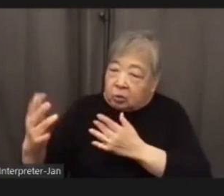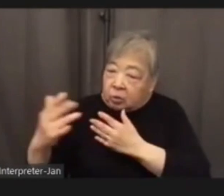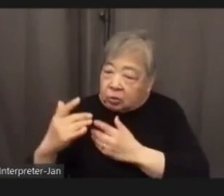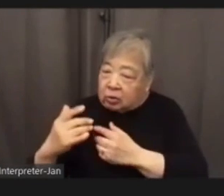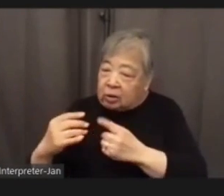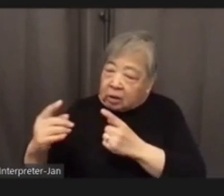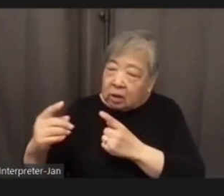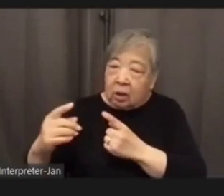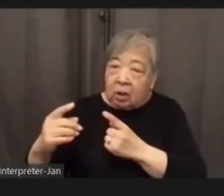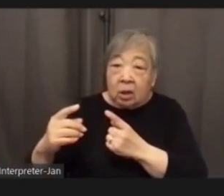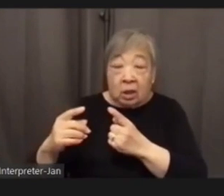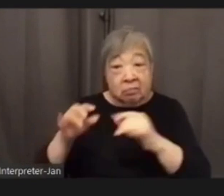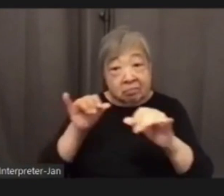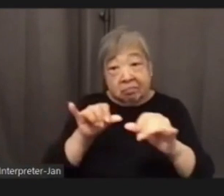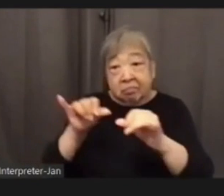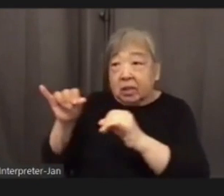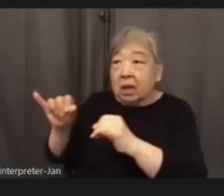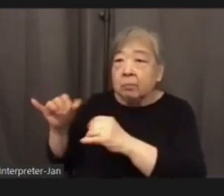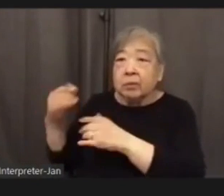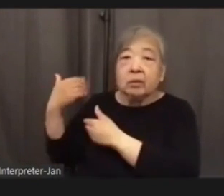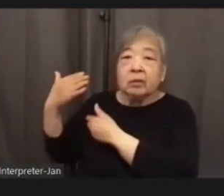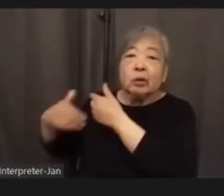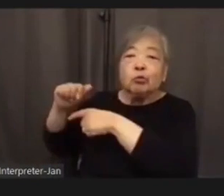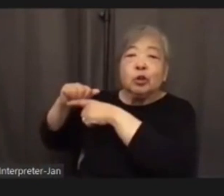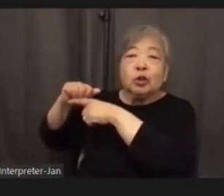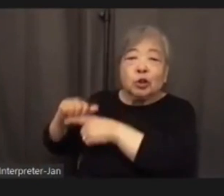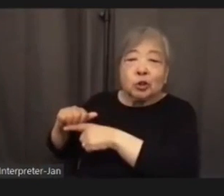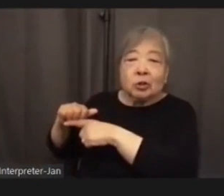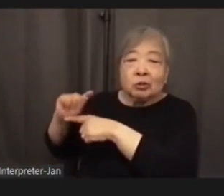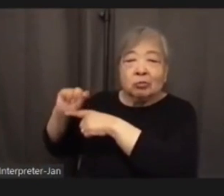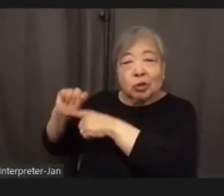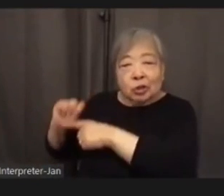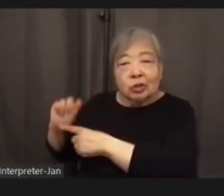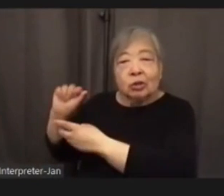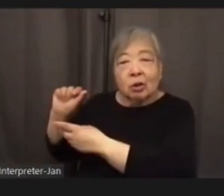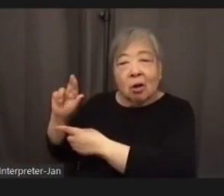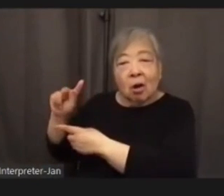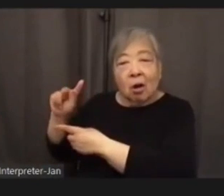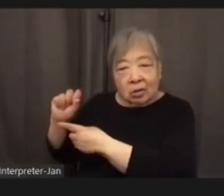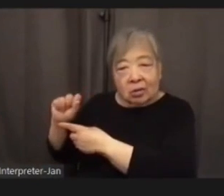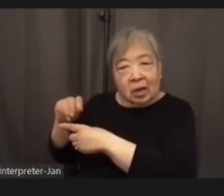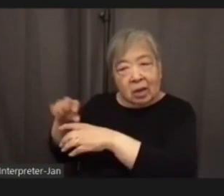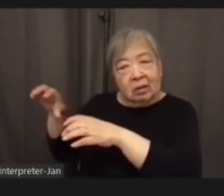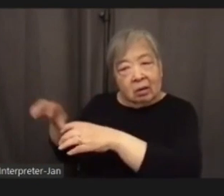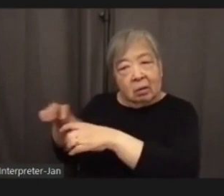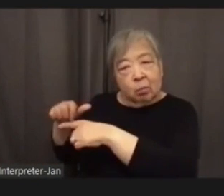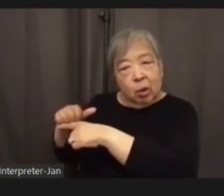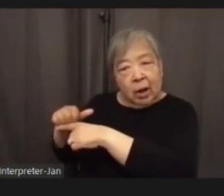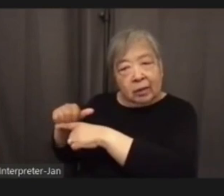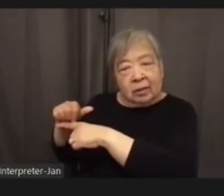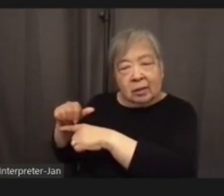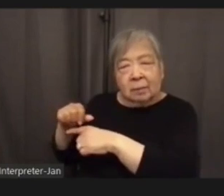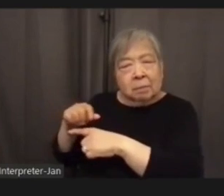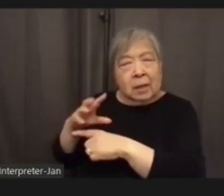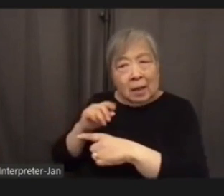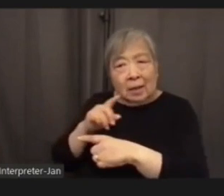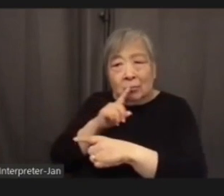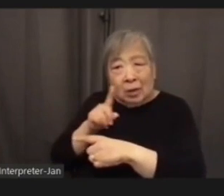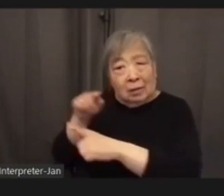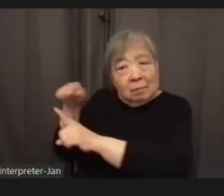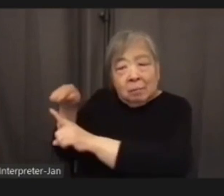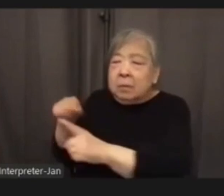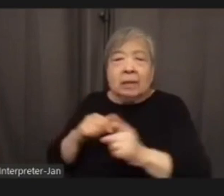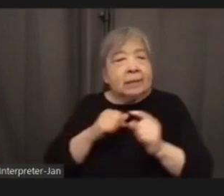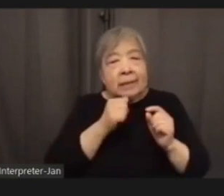with the idea of traditional arts practice. and this is what it's about, right? It's not about one